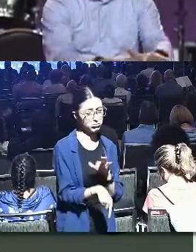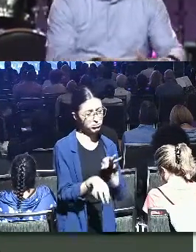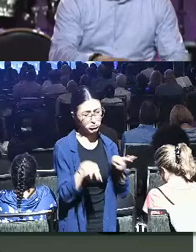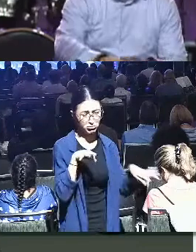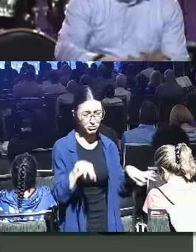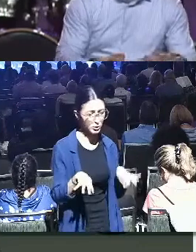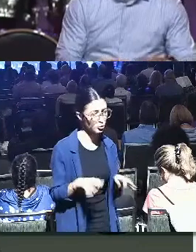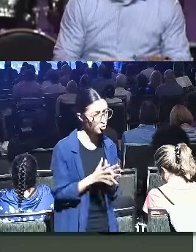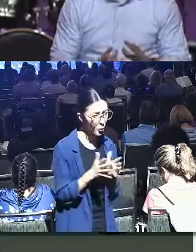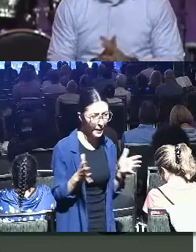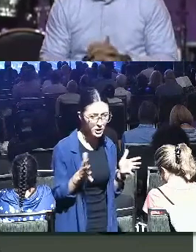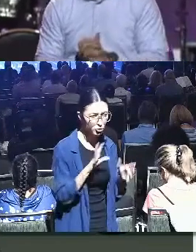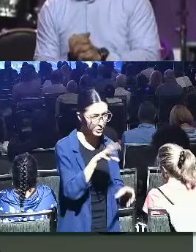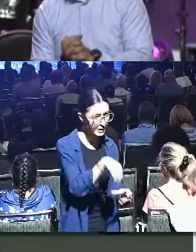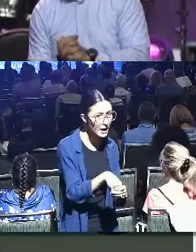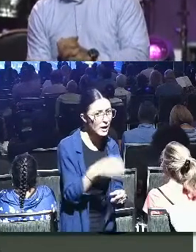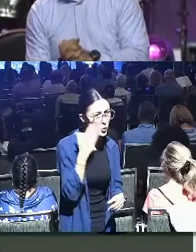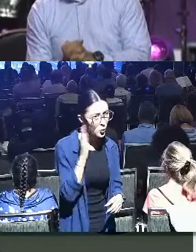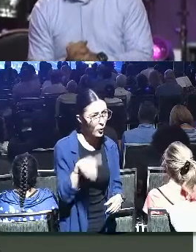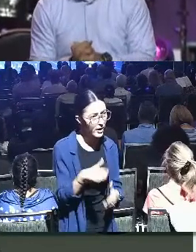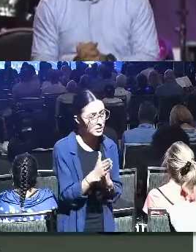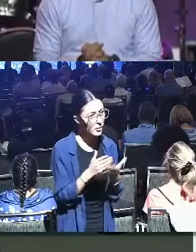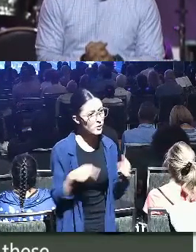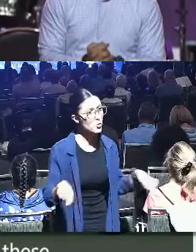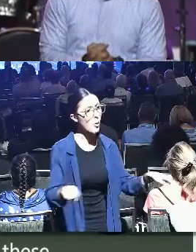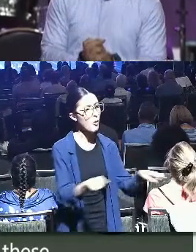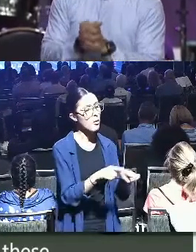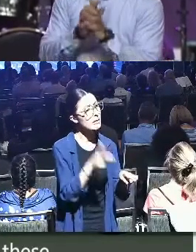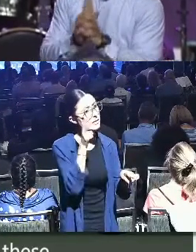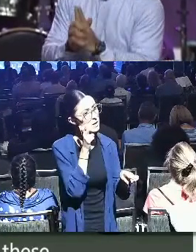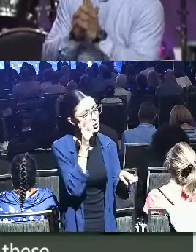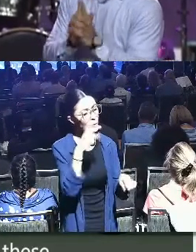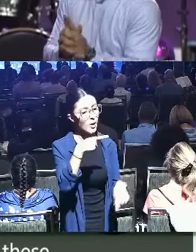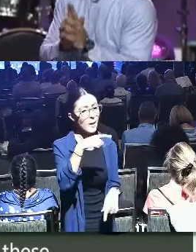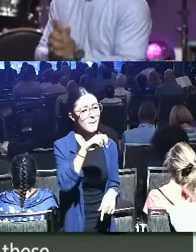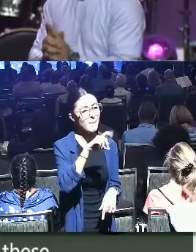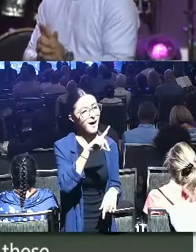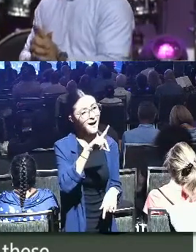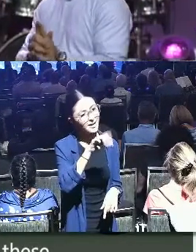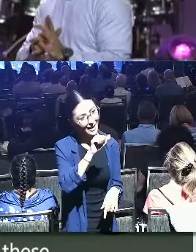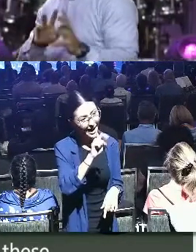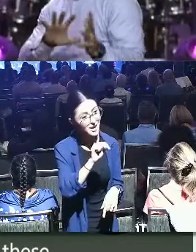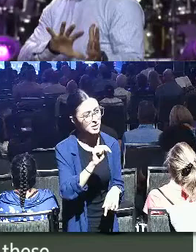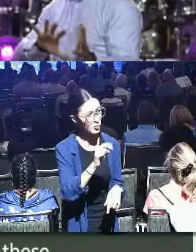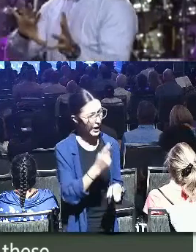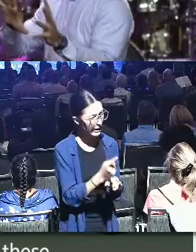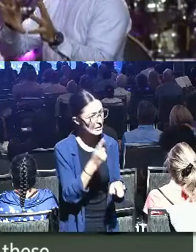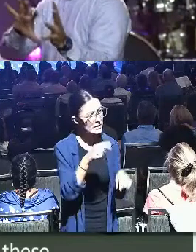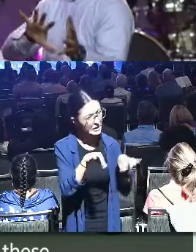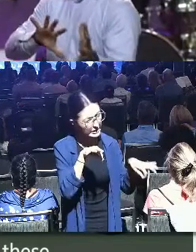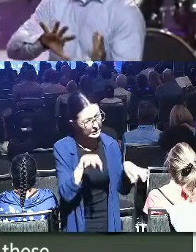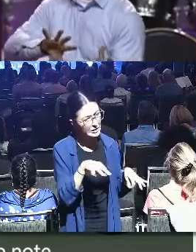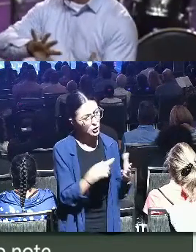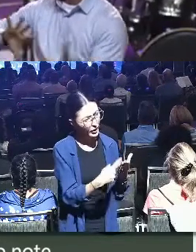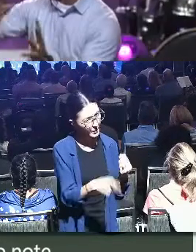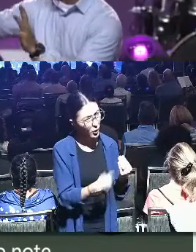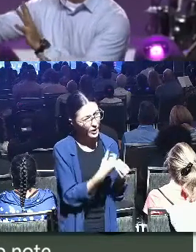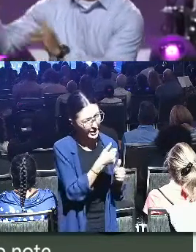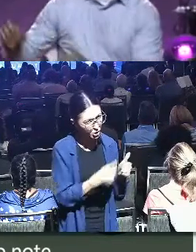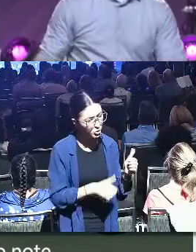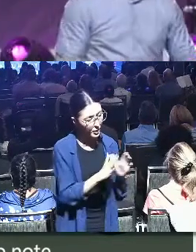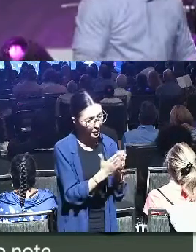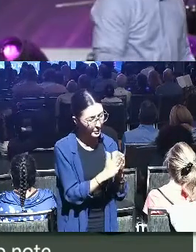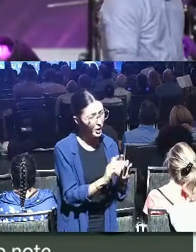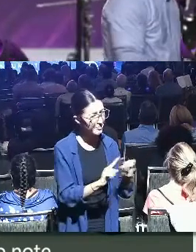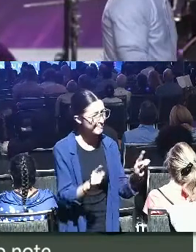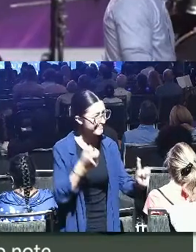into some of these great Old Testament texts. But one thing is really important to note as we kind of make our way to the full introduction